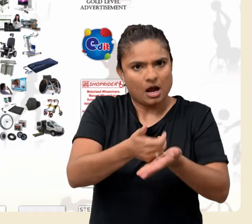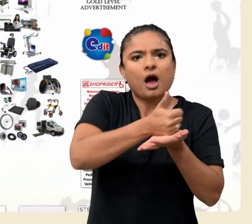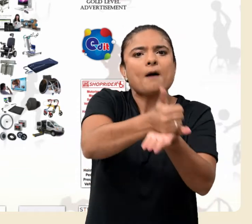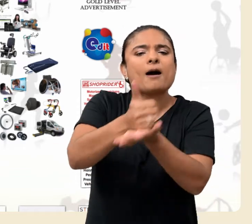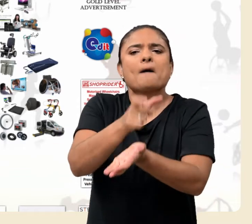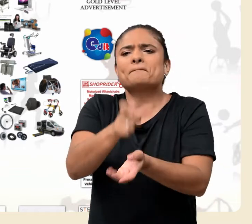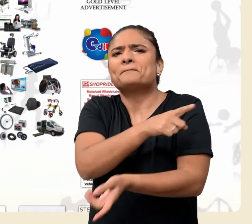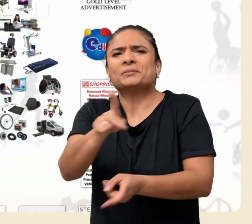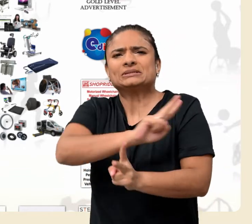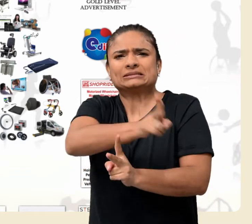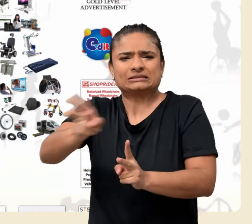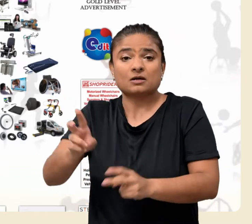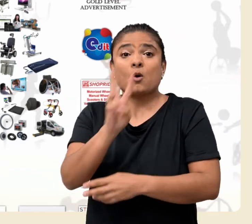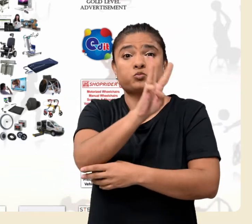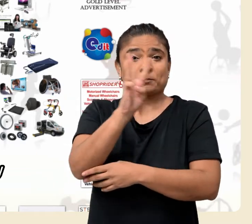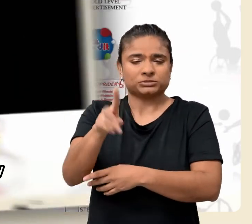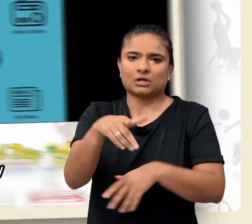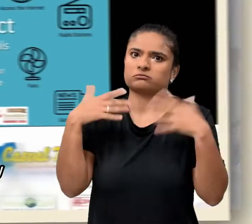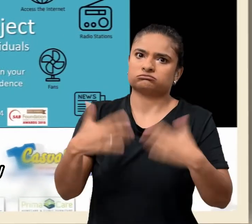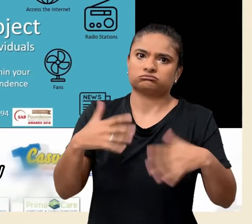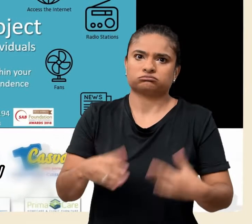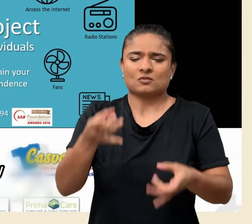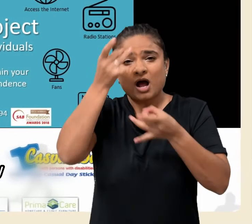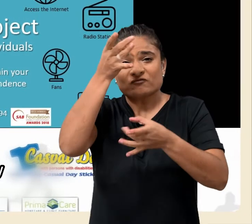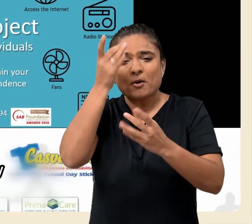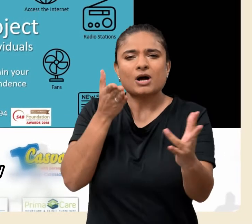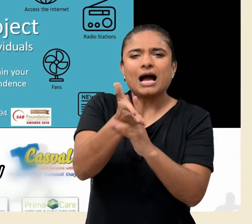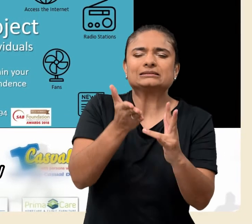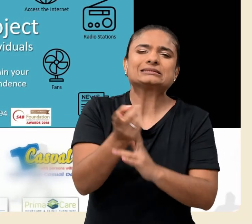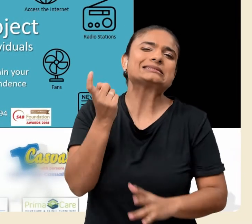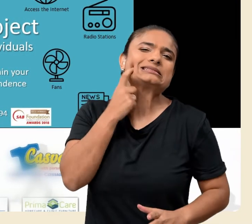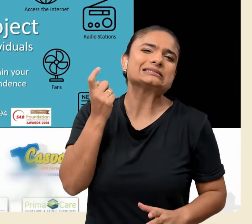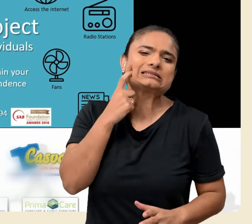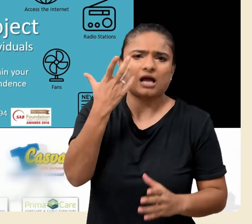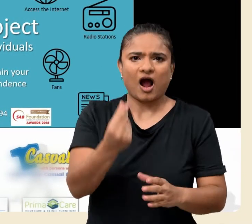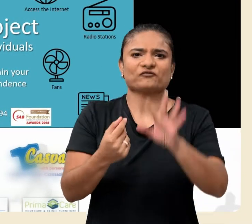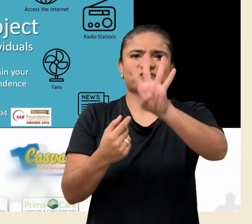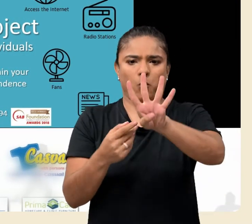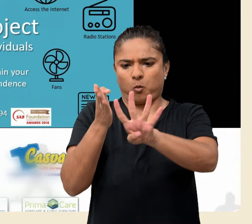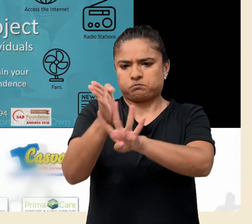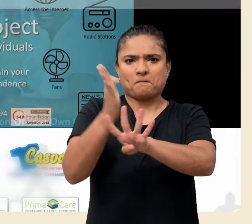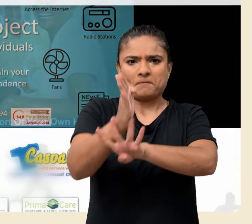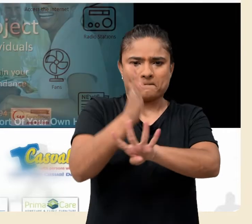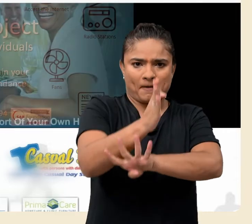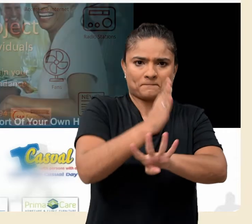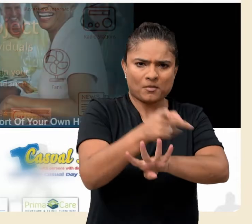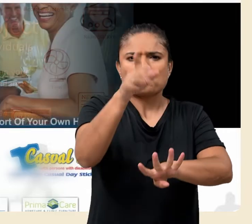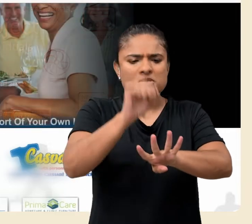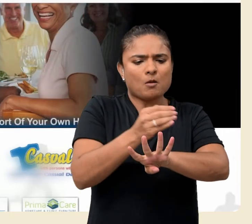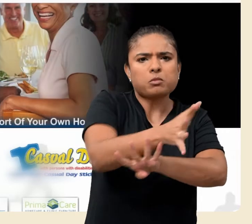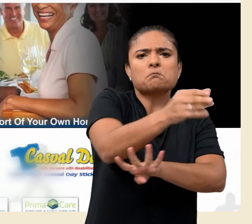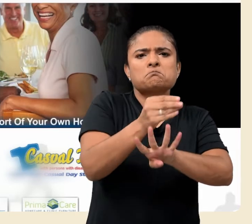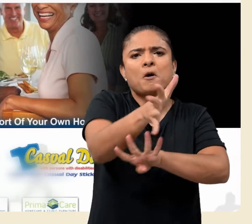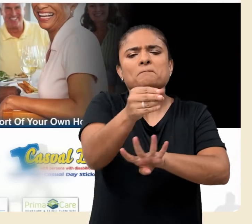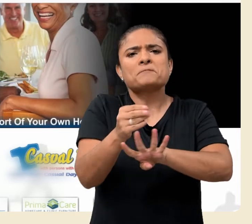disabilities that may require assistance. The website is truly user-friendly, and here you will find 4 major search headings: